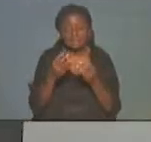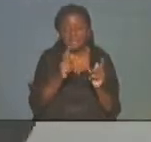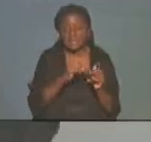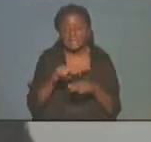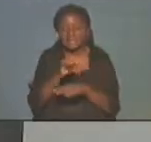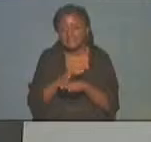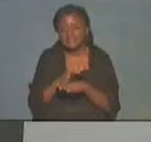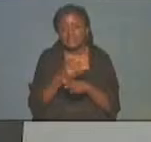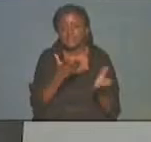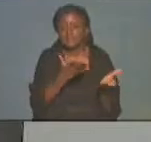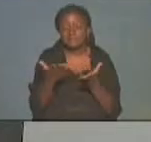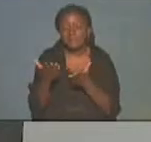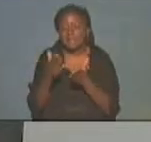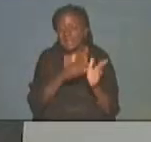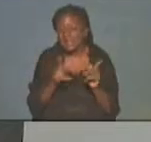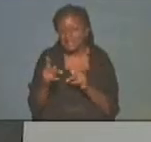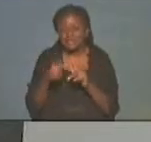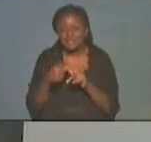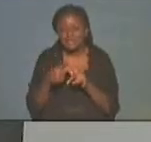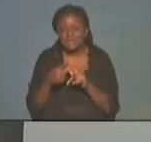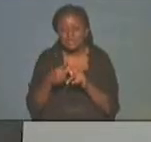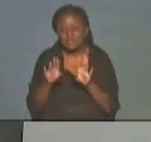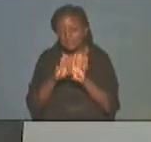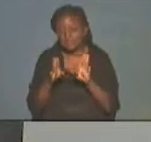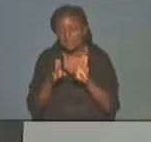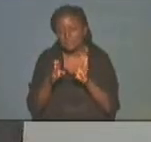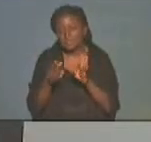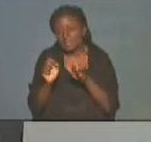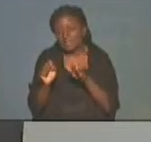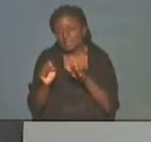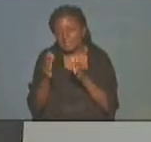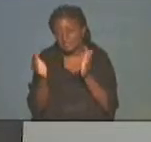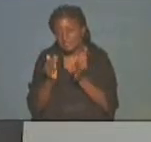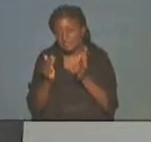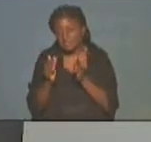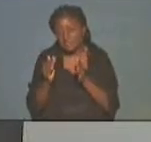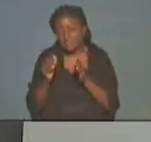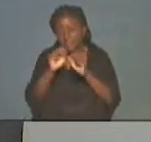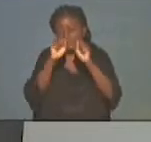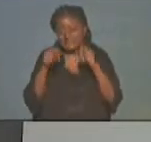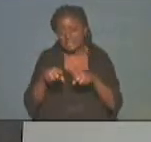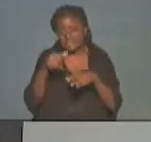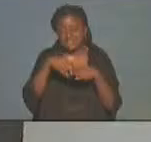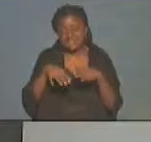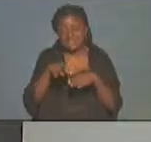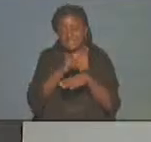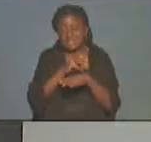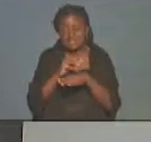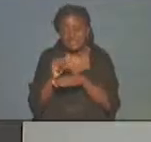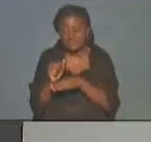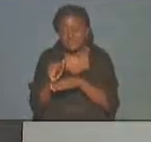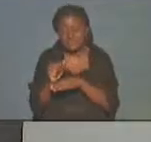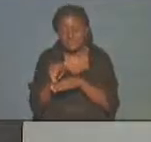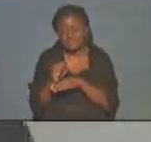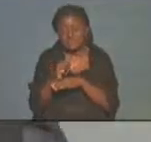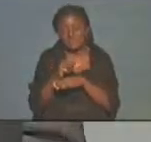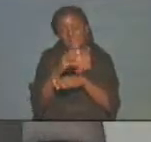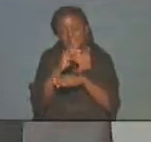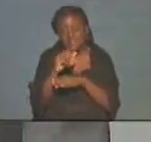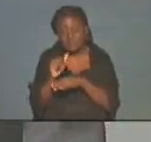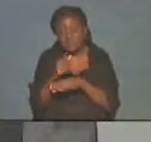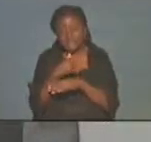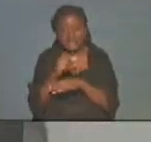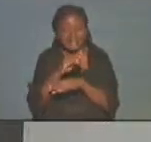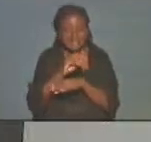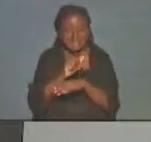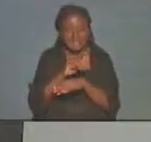to Exuma and Abaco in the next fiscal year. Exuma, as you know, is a fledgling market, so is Abaco. We had had